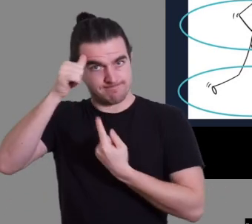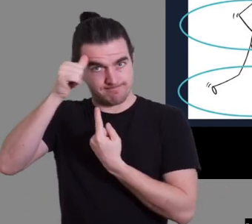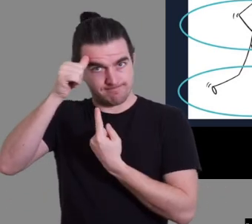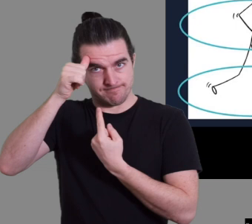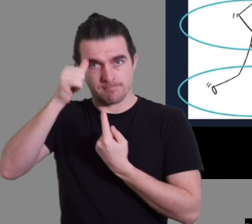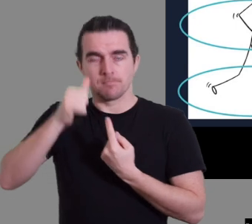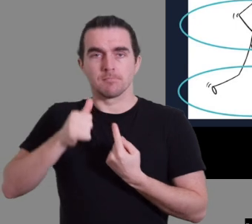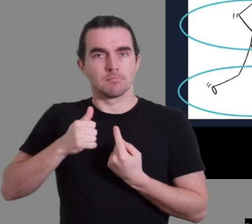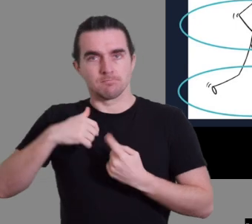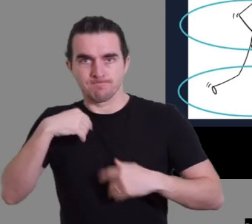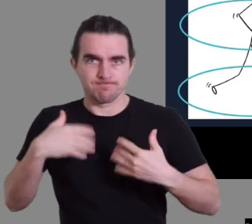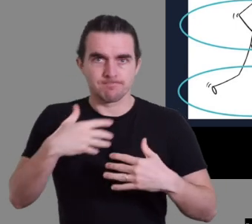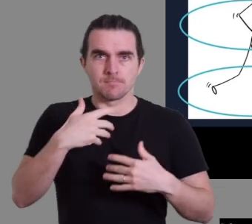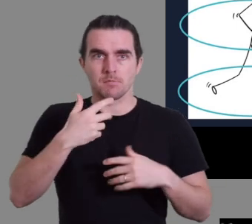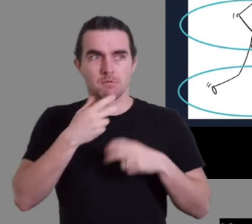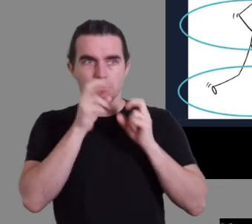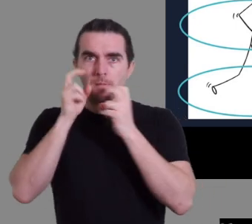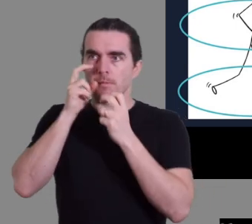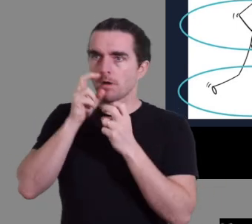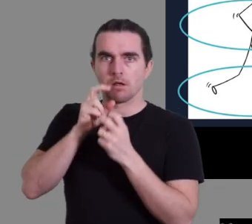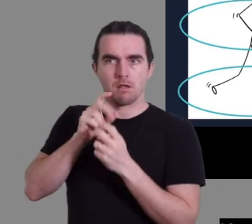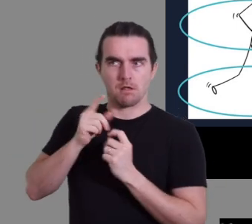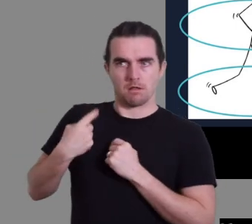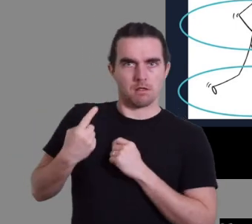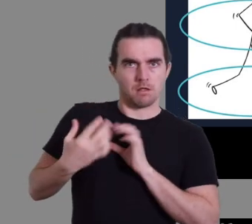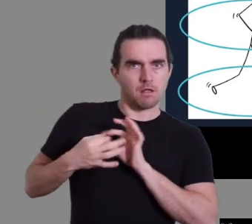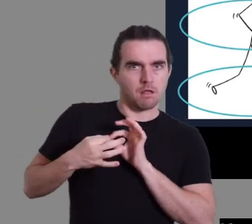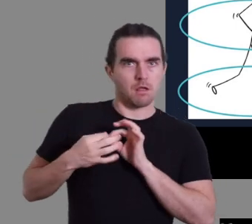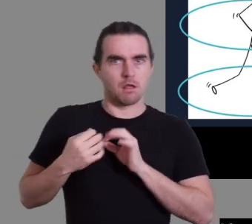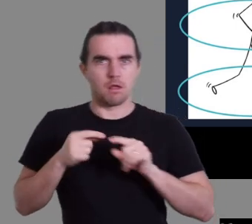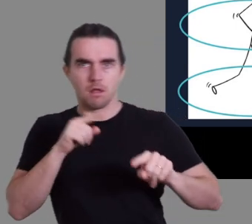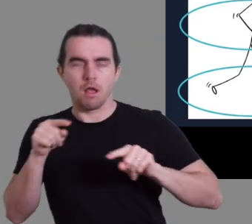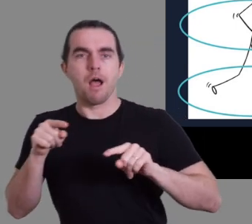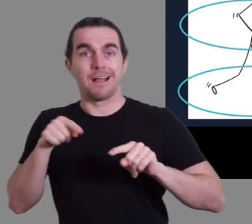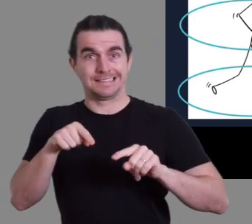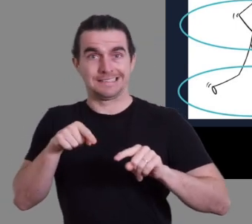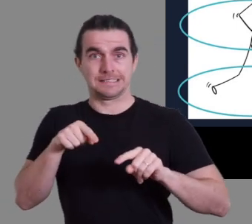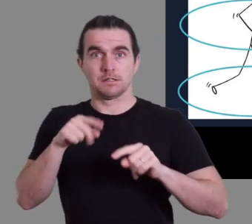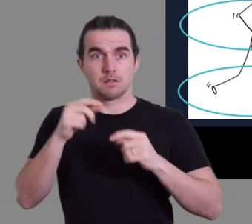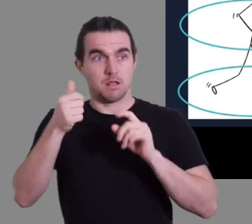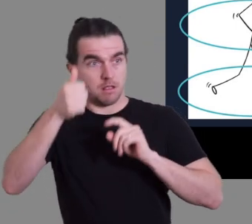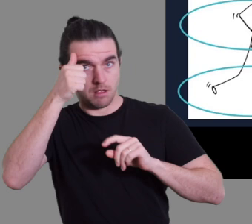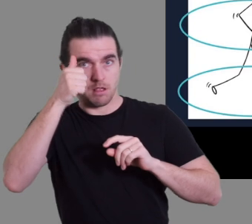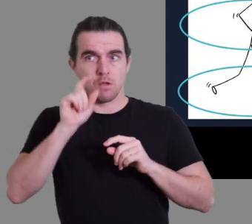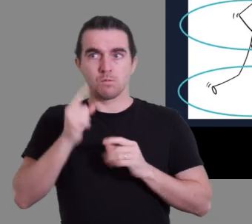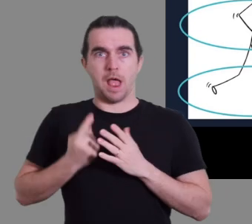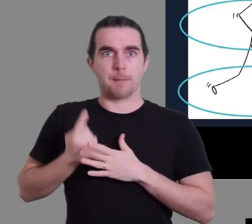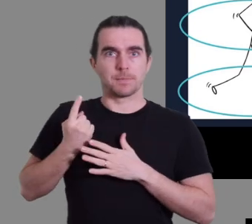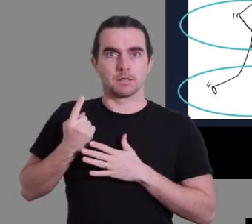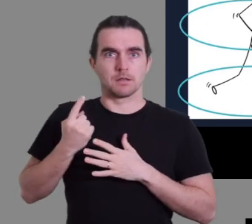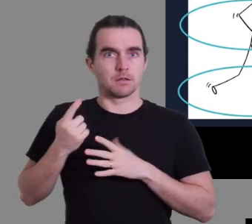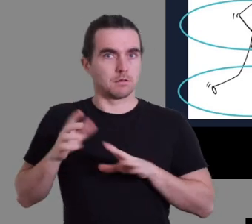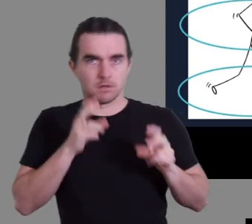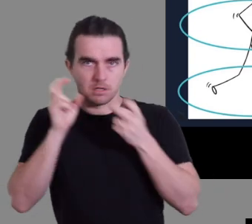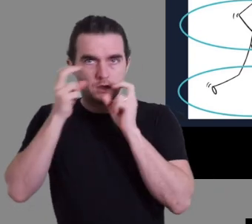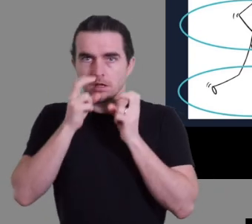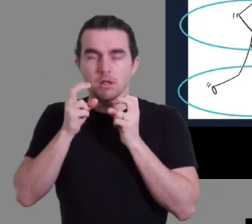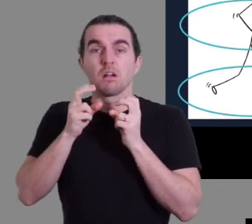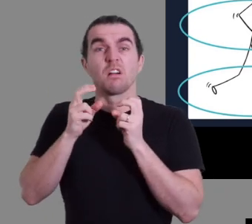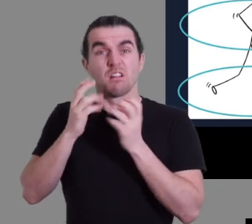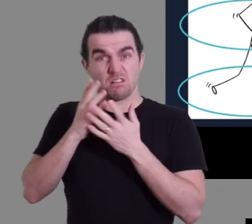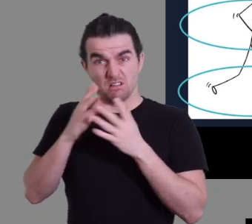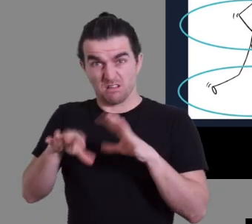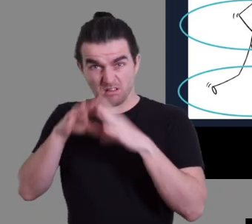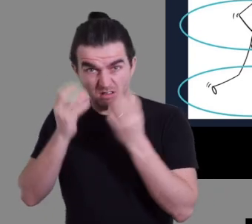sense of perception, action, coupling. If you haven't had a look and scanned and perceived what's happening, all the rest of it